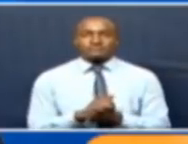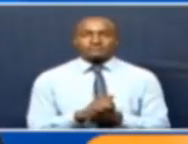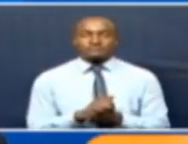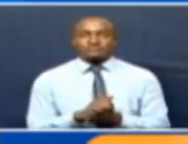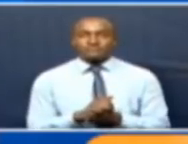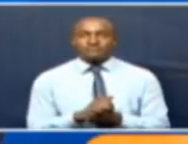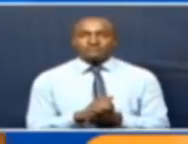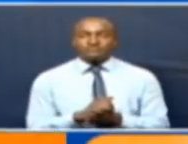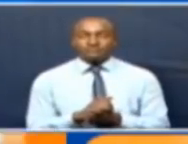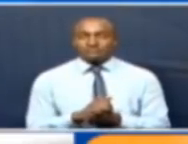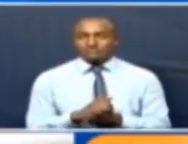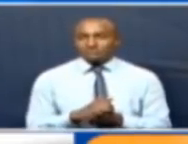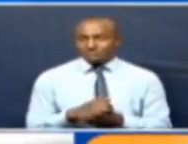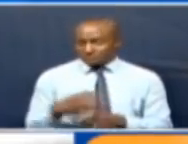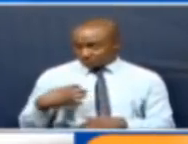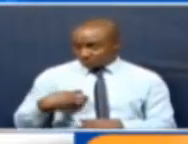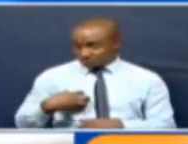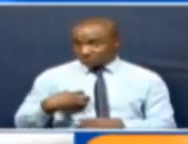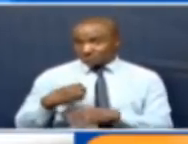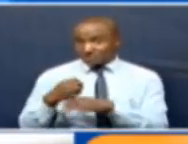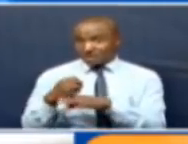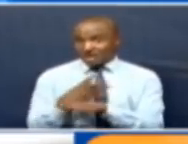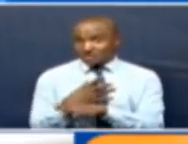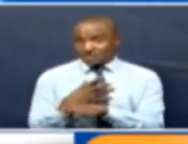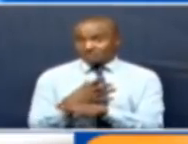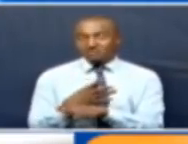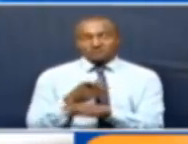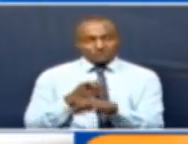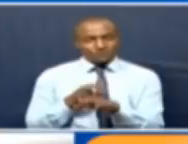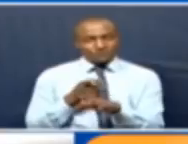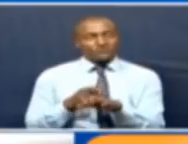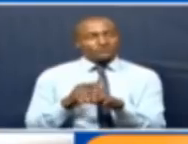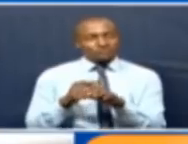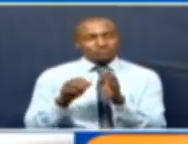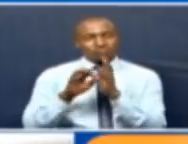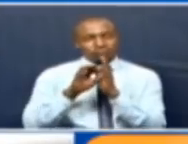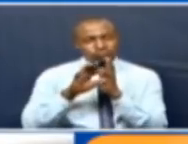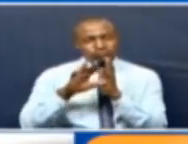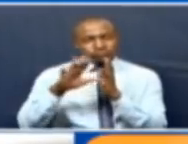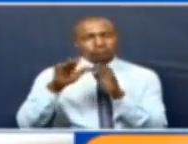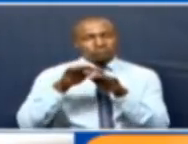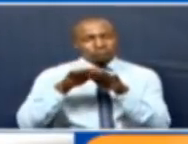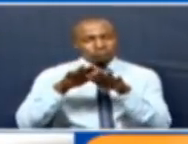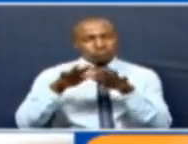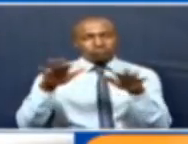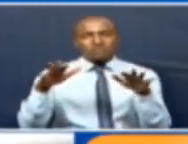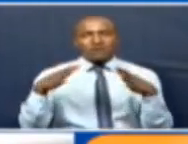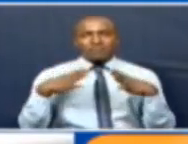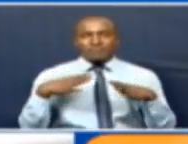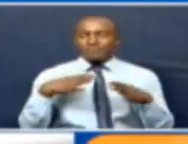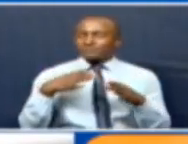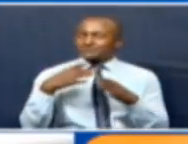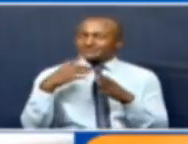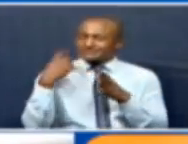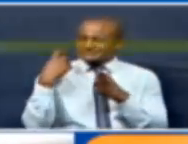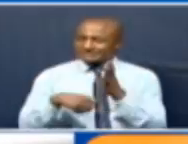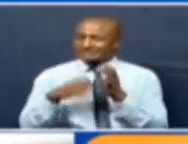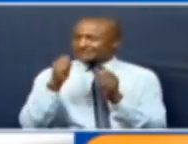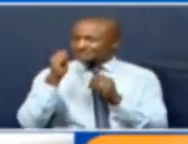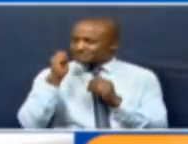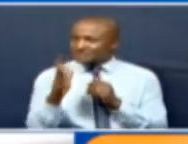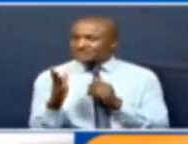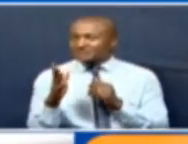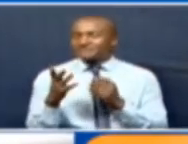Now, while breast cancer is responsible for about a quarter of cancer cases in the country every year, survivors continue to struggle with high costs of affordable,